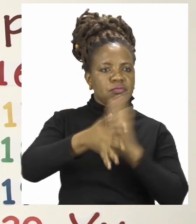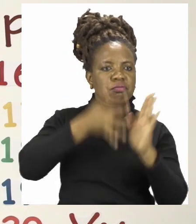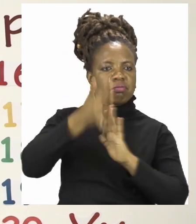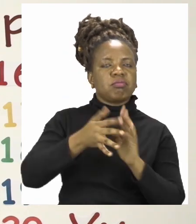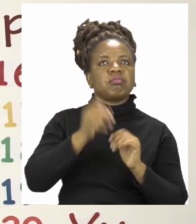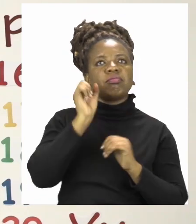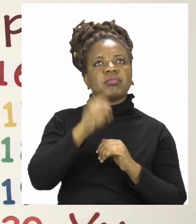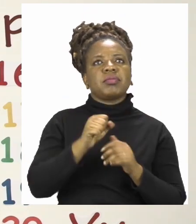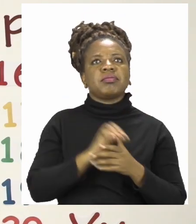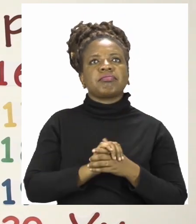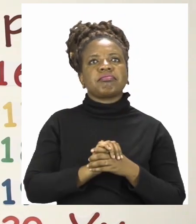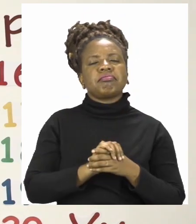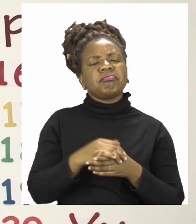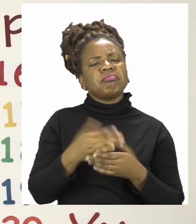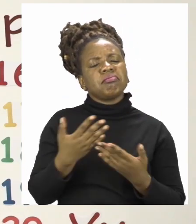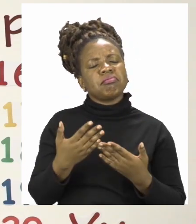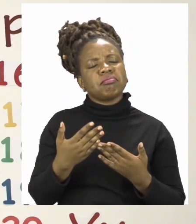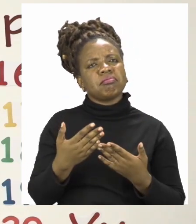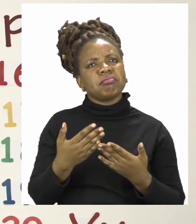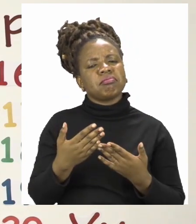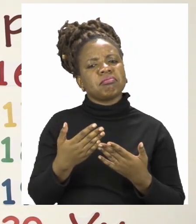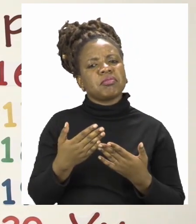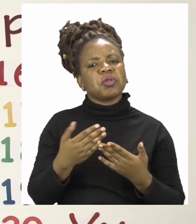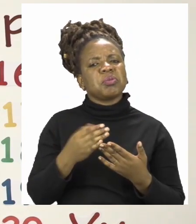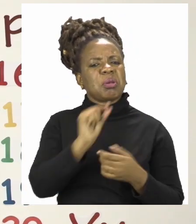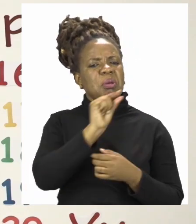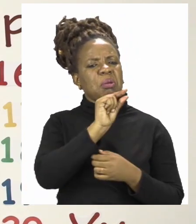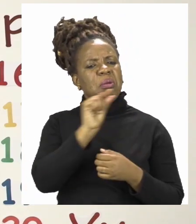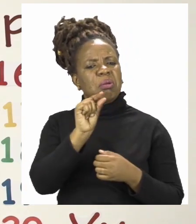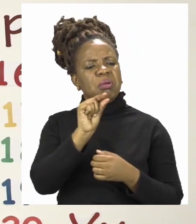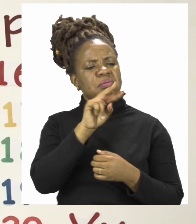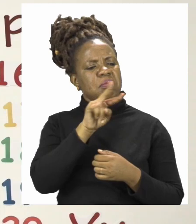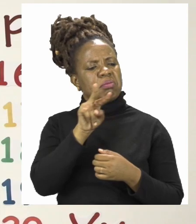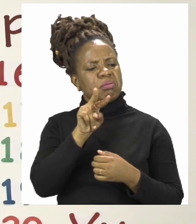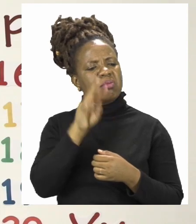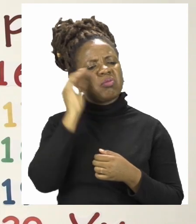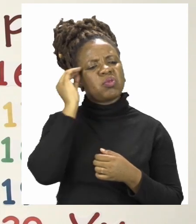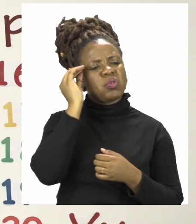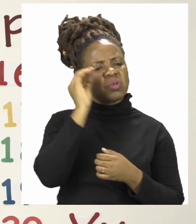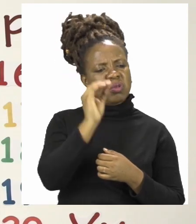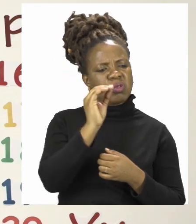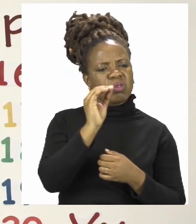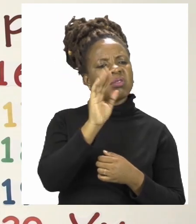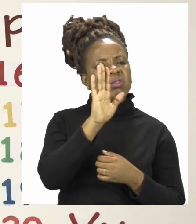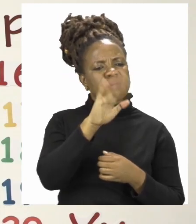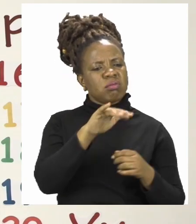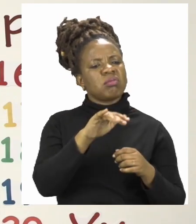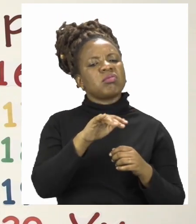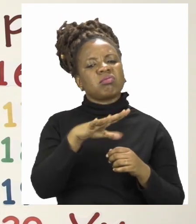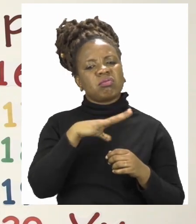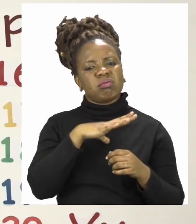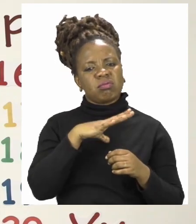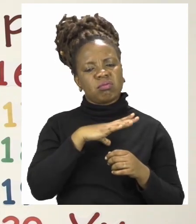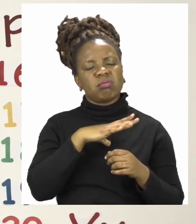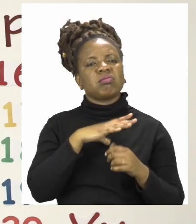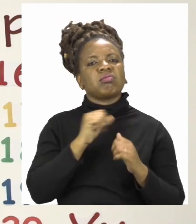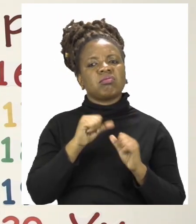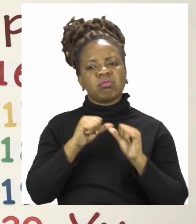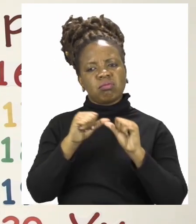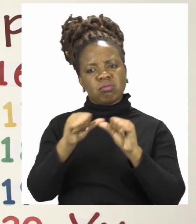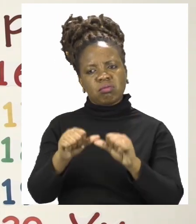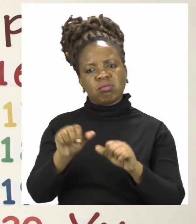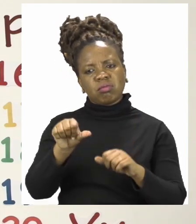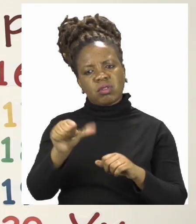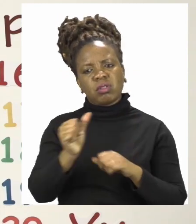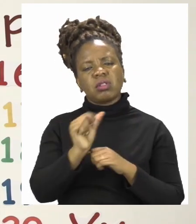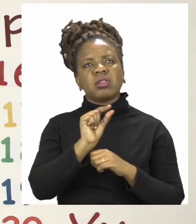word, you can move on before you go back to it. And when you do go back to it, if it's still hard, you